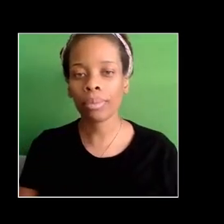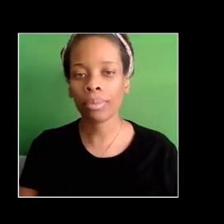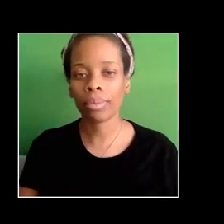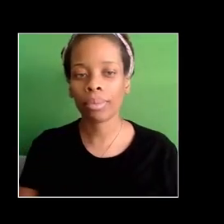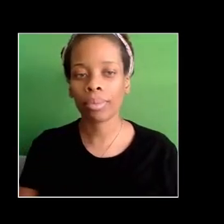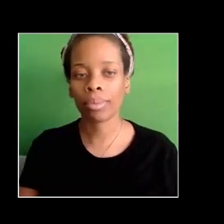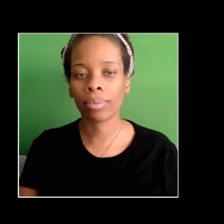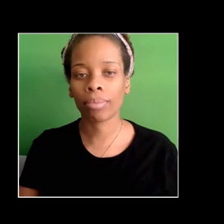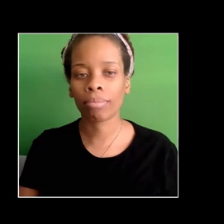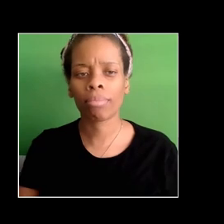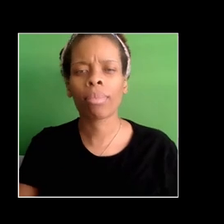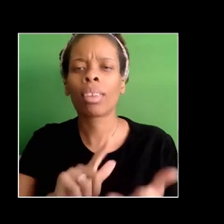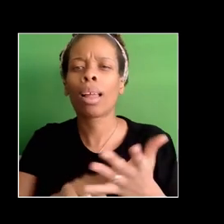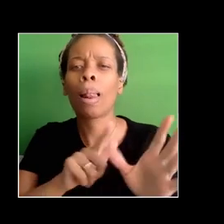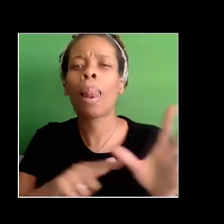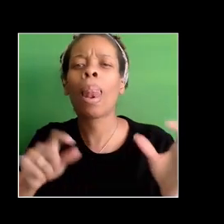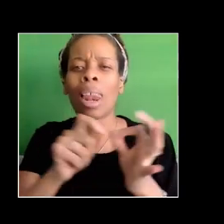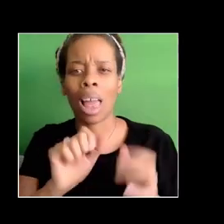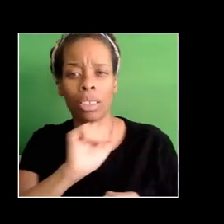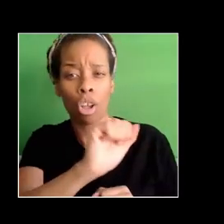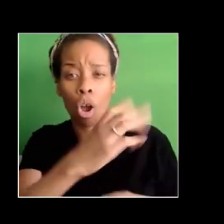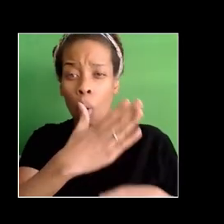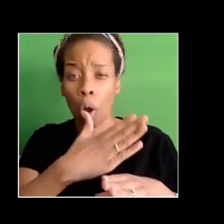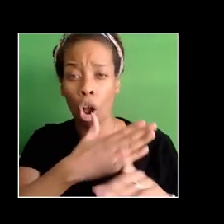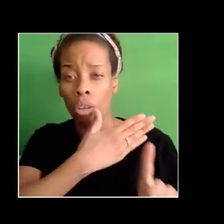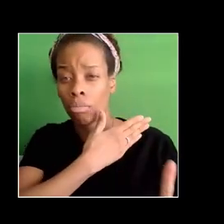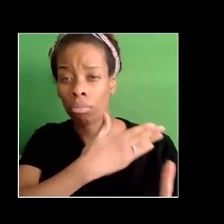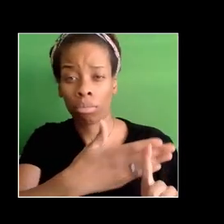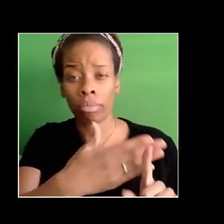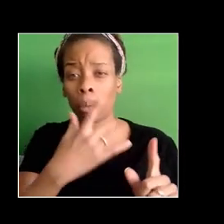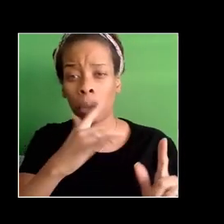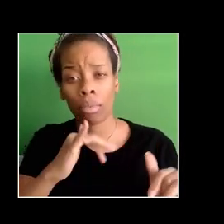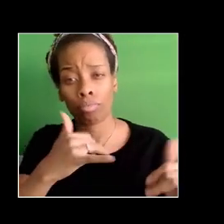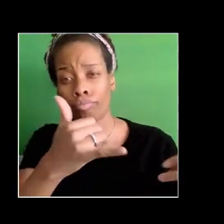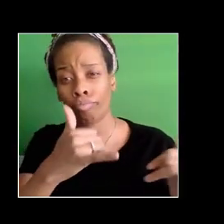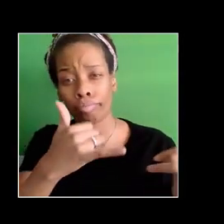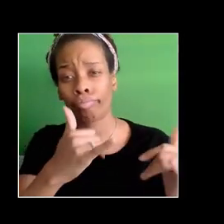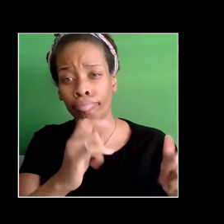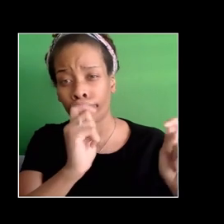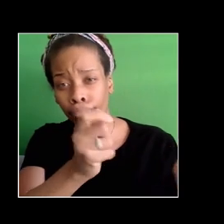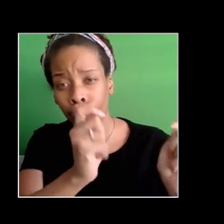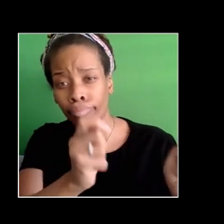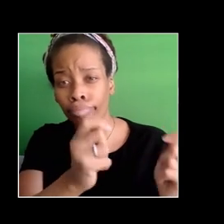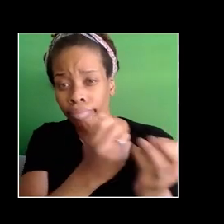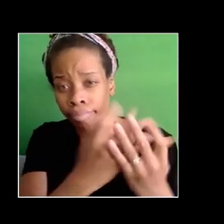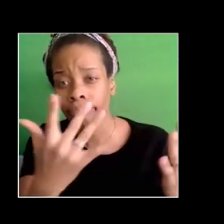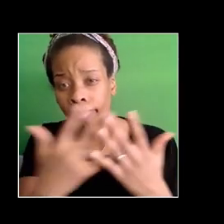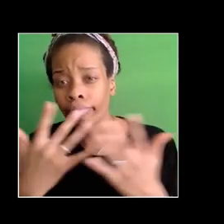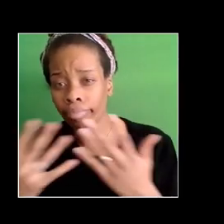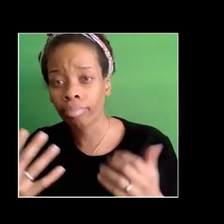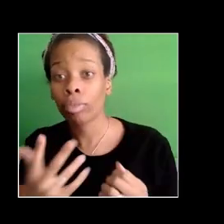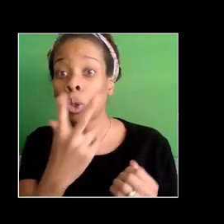Lynette has received numerous accolades for her work throughout her career. These include the Carnegie Prize in